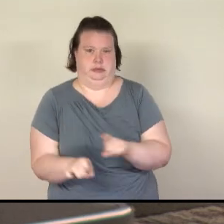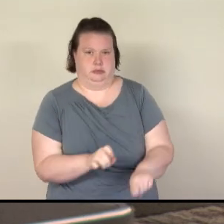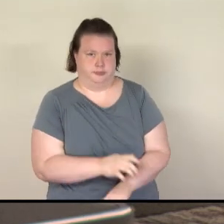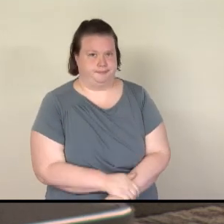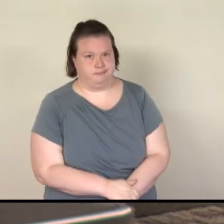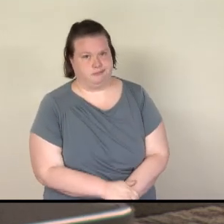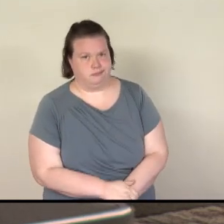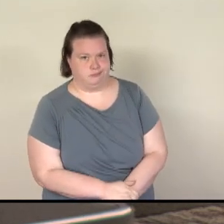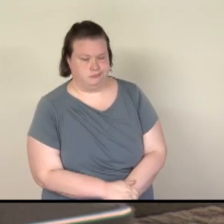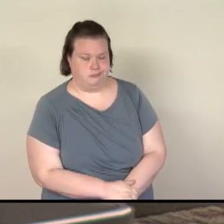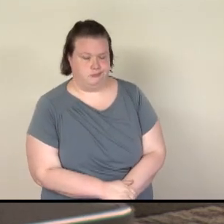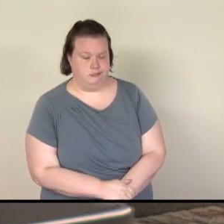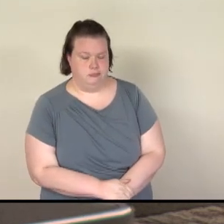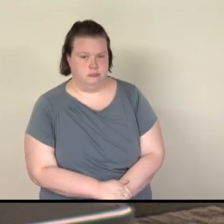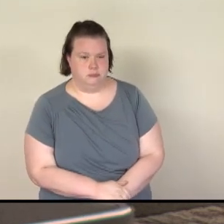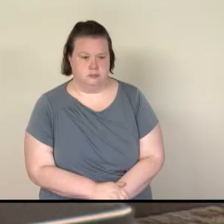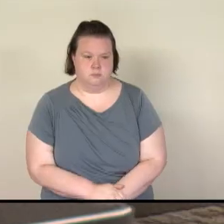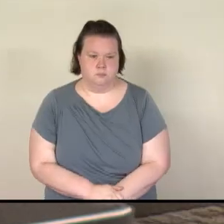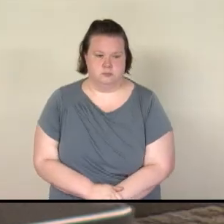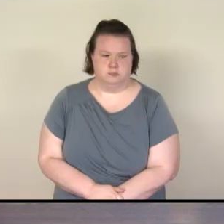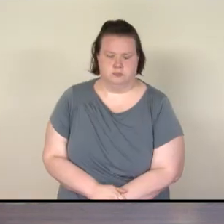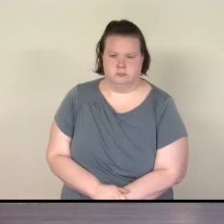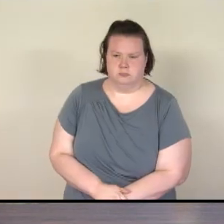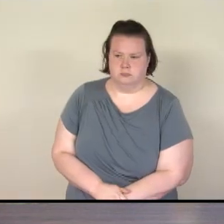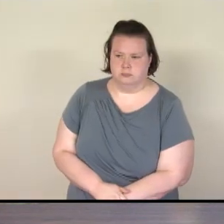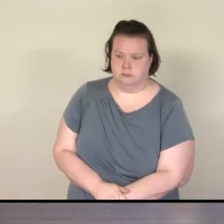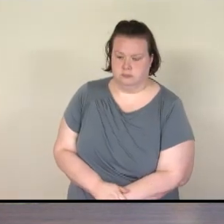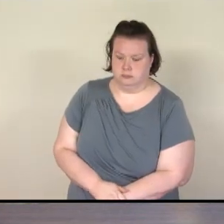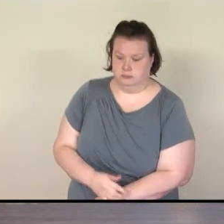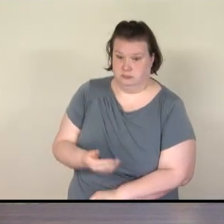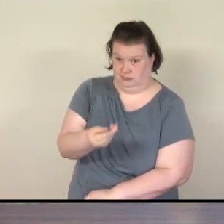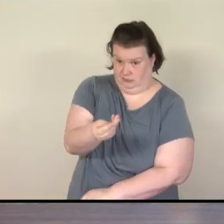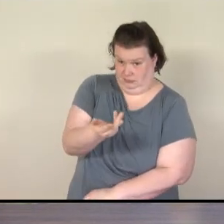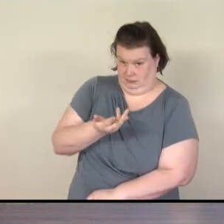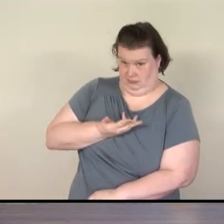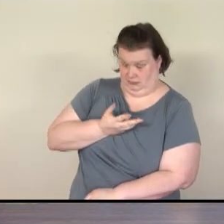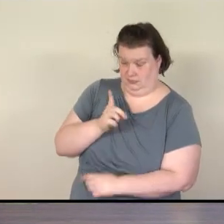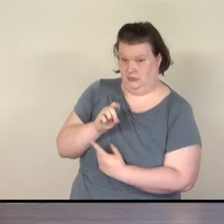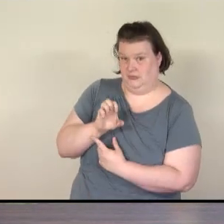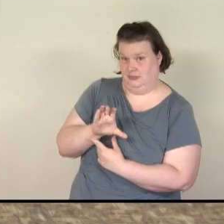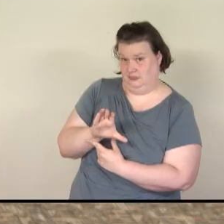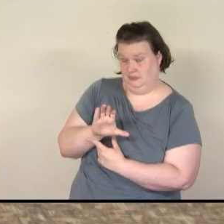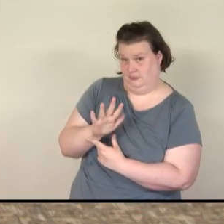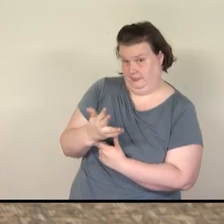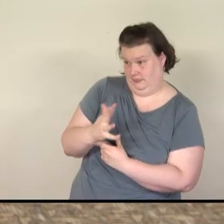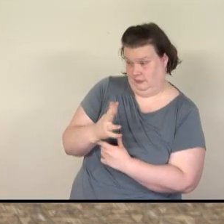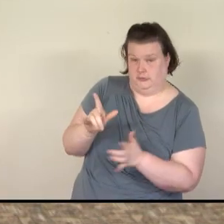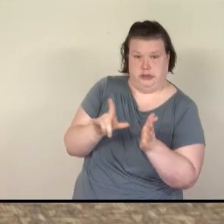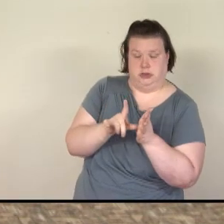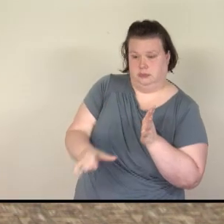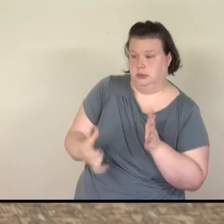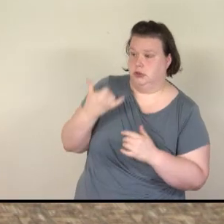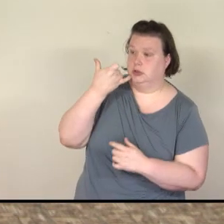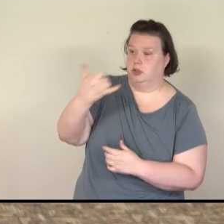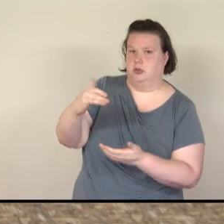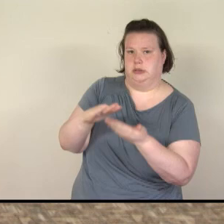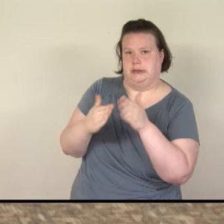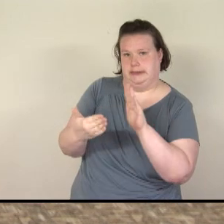questions. It was brought to my attention on December 5th, and I immediately called the